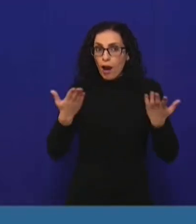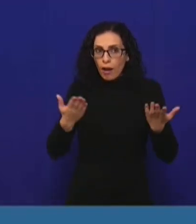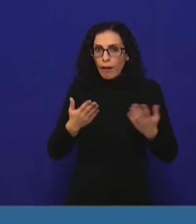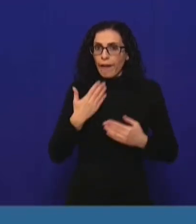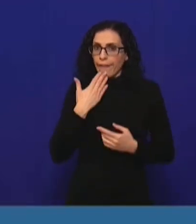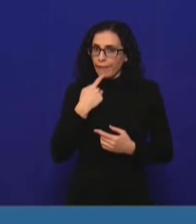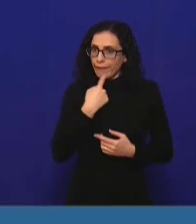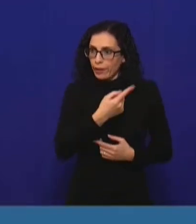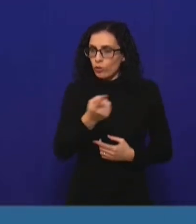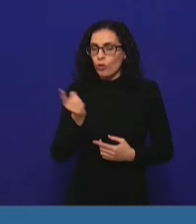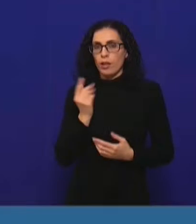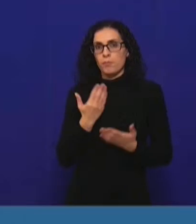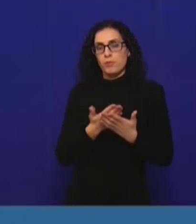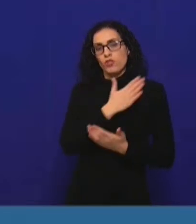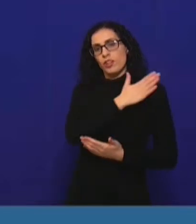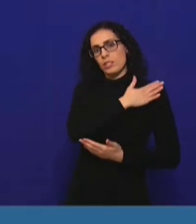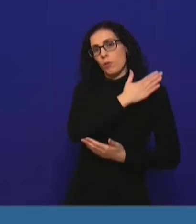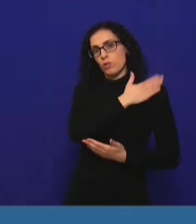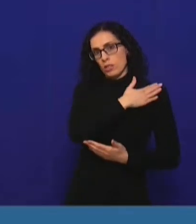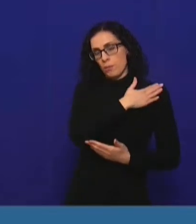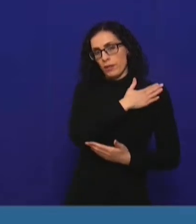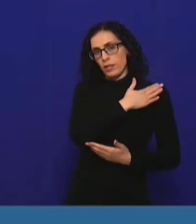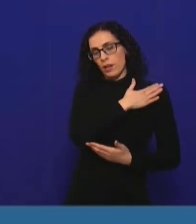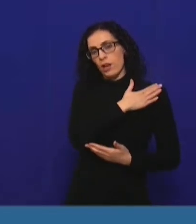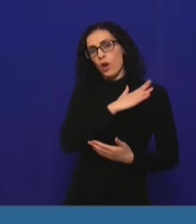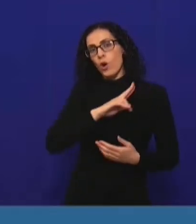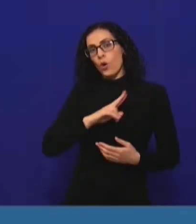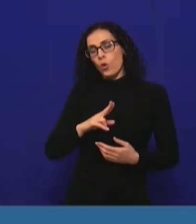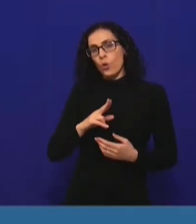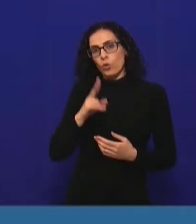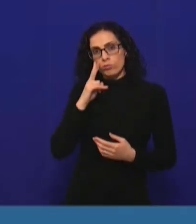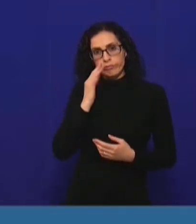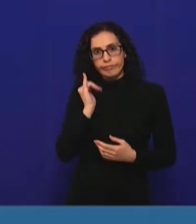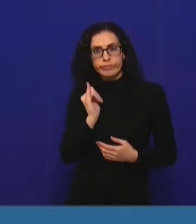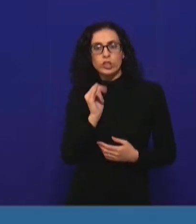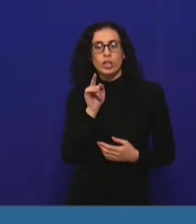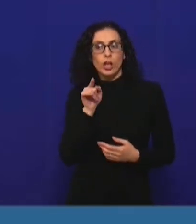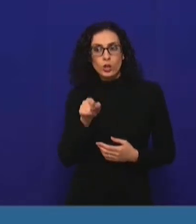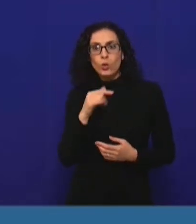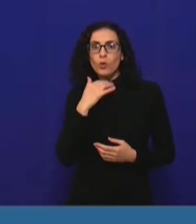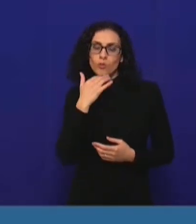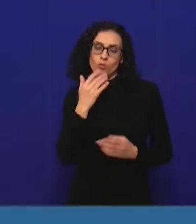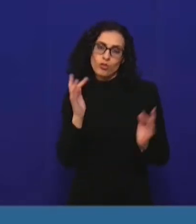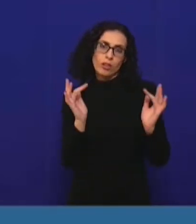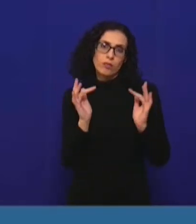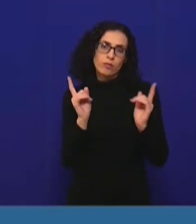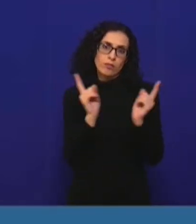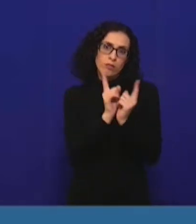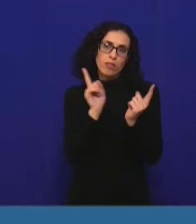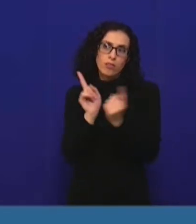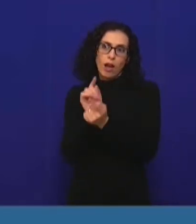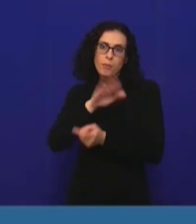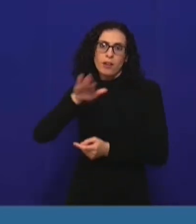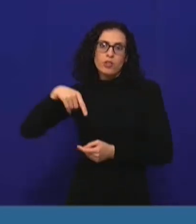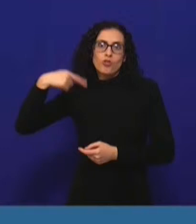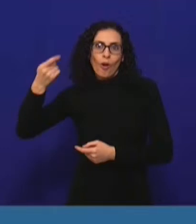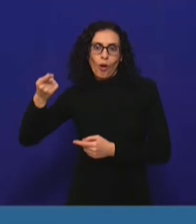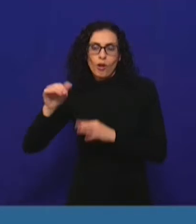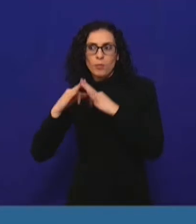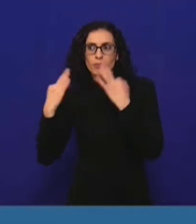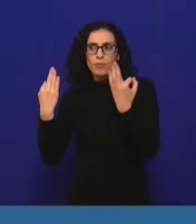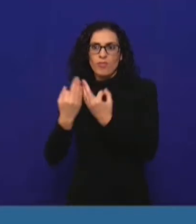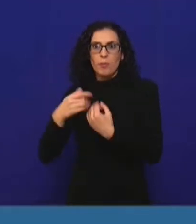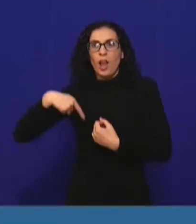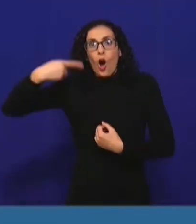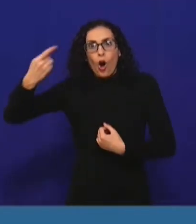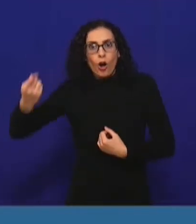ir-responsabilità tal-persuni kull wieħed u waħda minna jkun responsabbli li jara li hu ma jkunx qed jiltaqa' ma' nies oħrajn barra